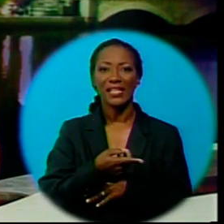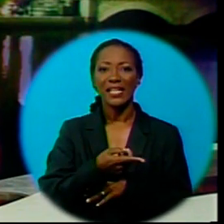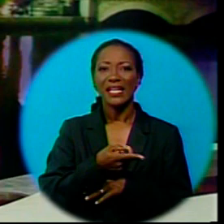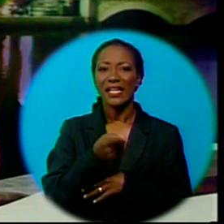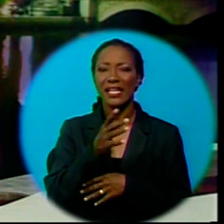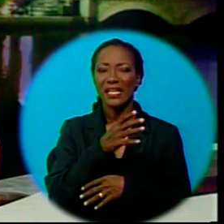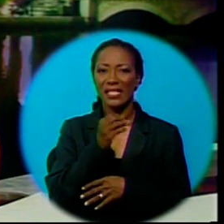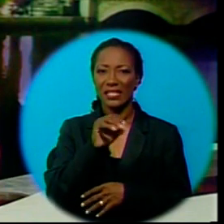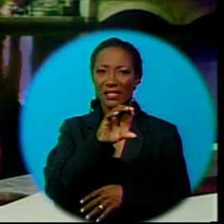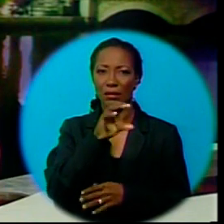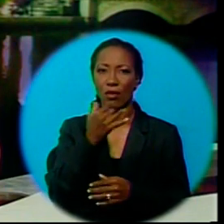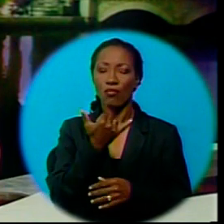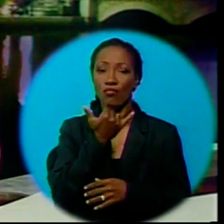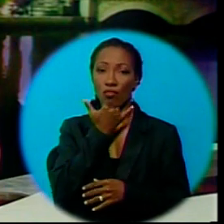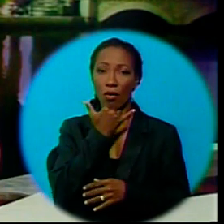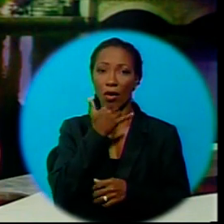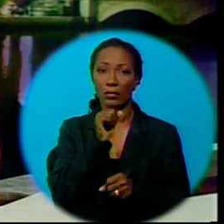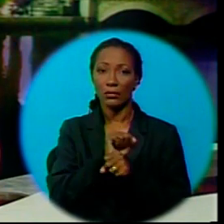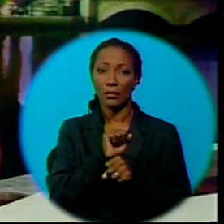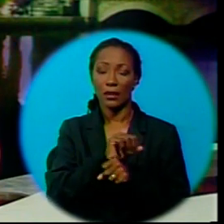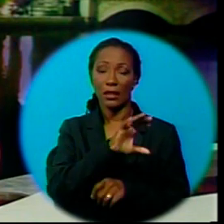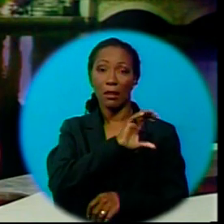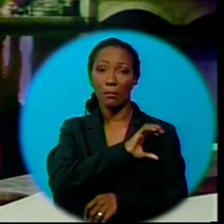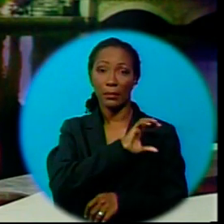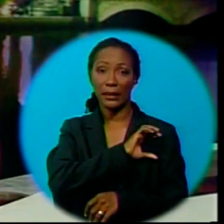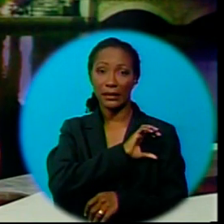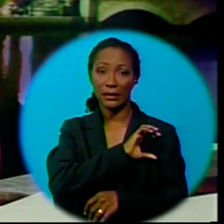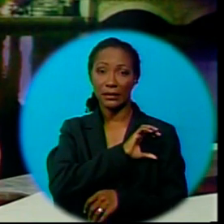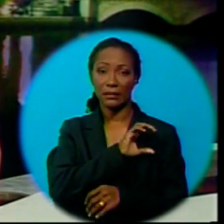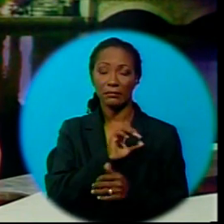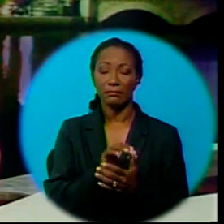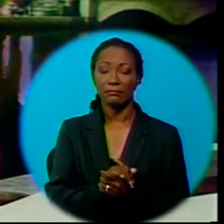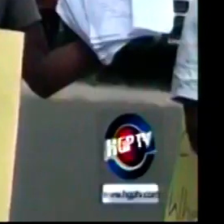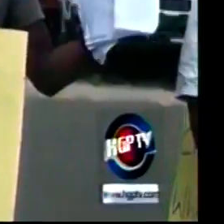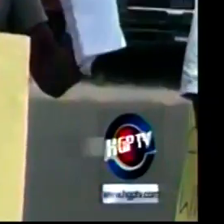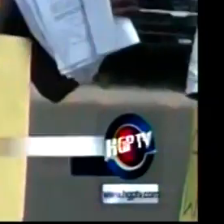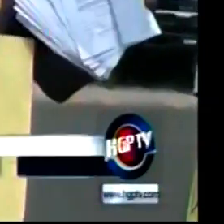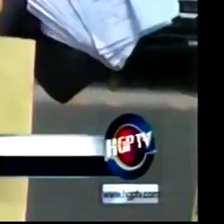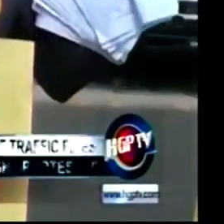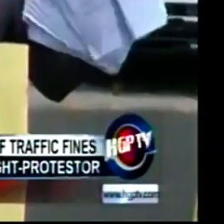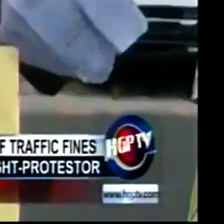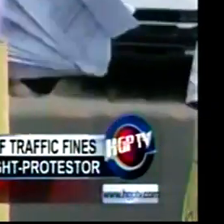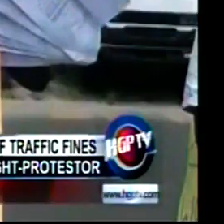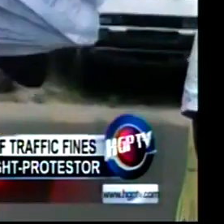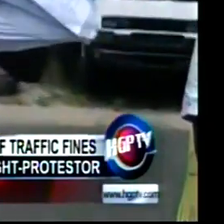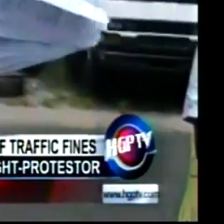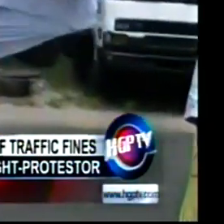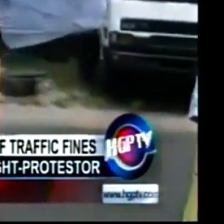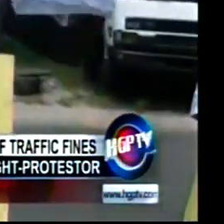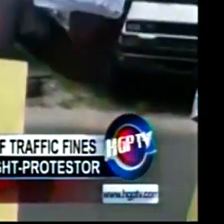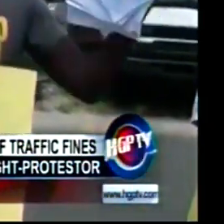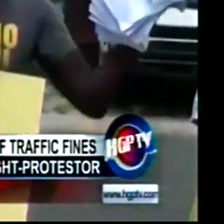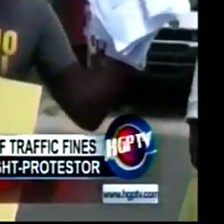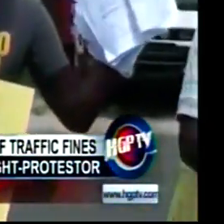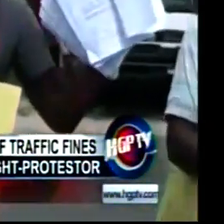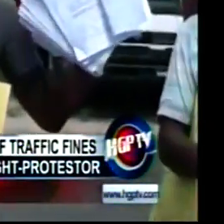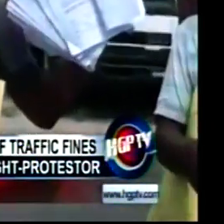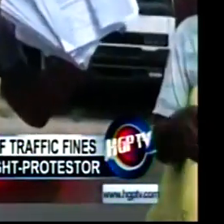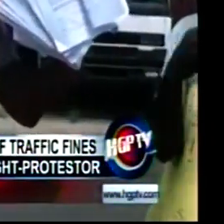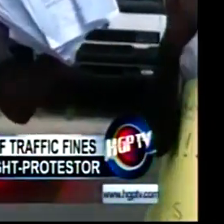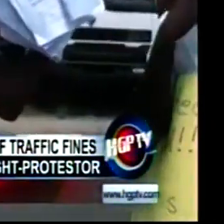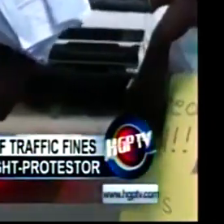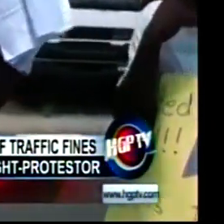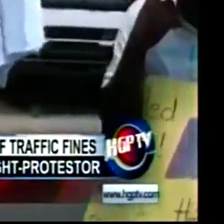high-handedness of the police force. Rahana Ahmad has that story. There are hundreds of minor traffic offences, but as the law